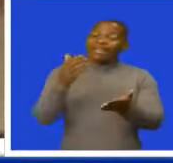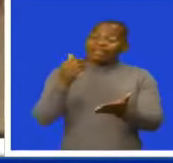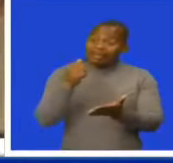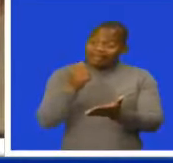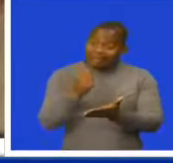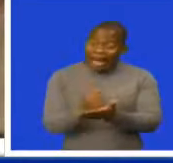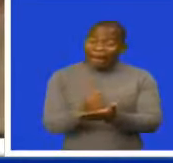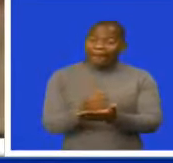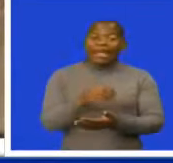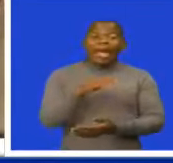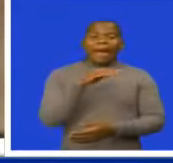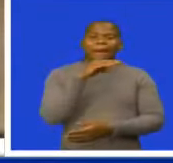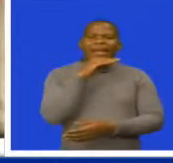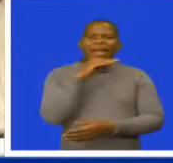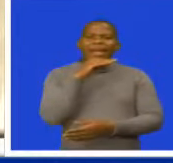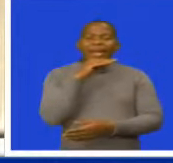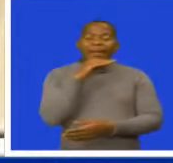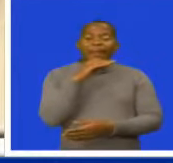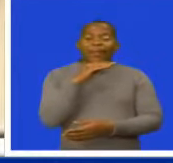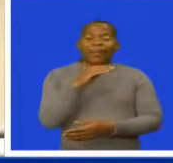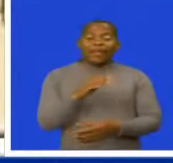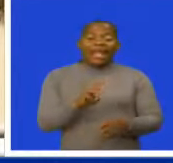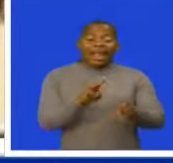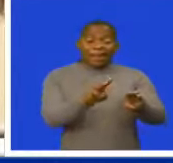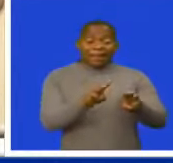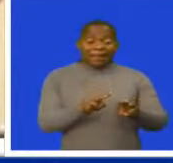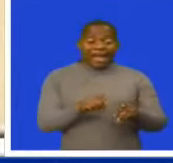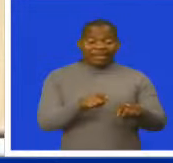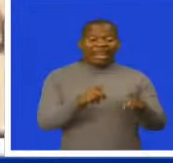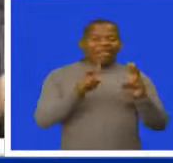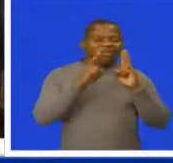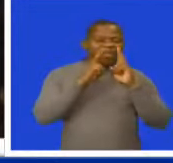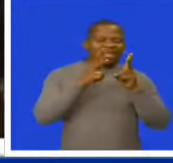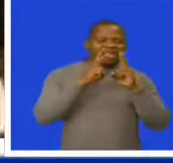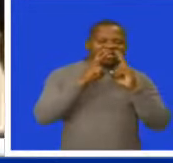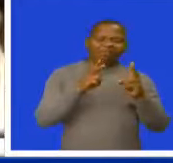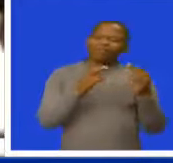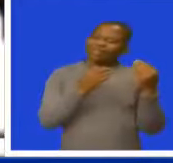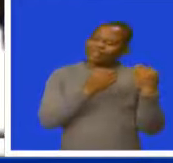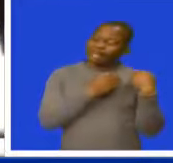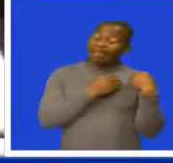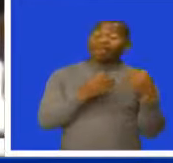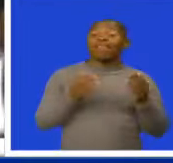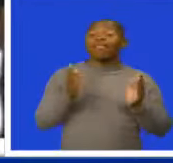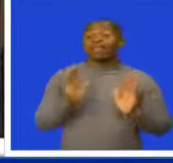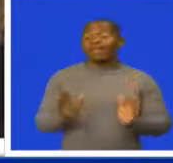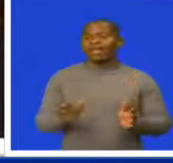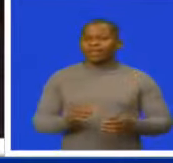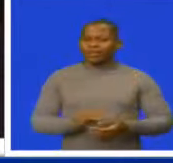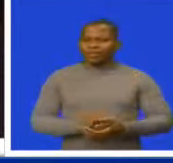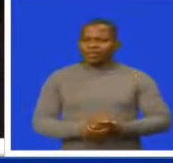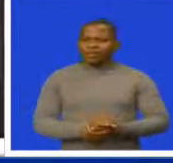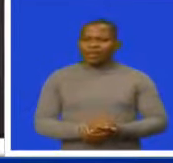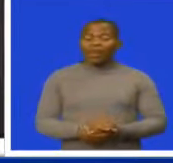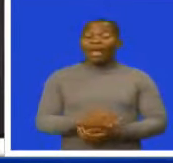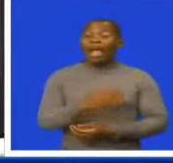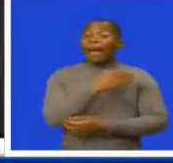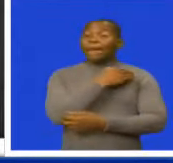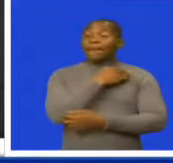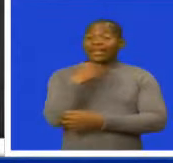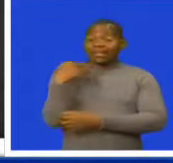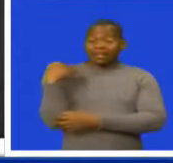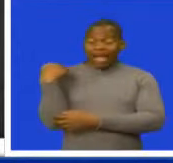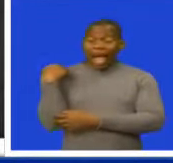tiphatheka ngendlela lefanele ngekubaniketa sitempu i-safe travel stamp yekuthi bayilandzele yonke imigomo yokuthi